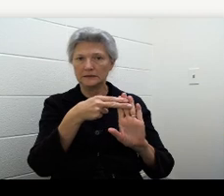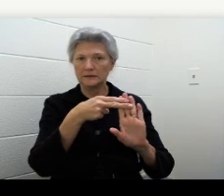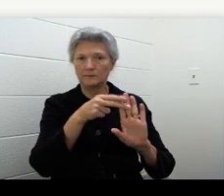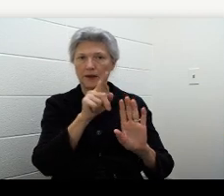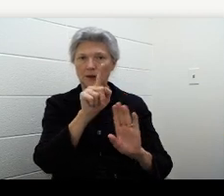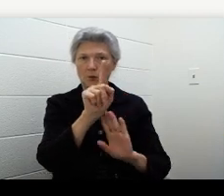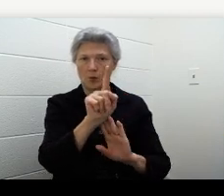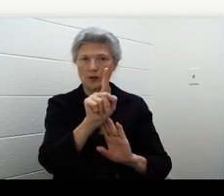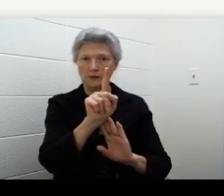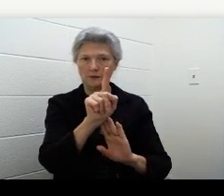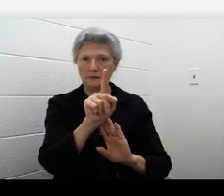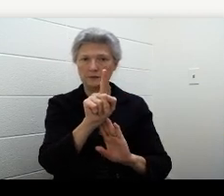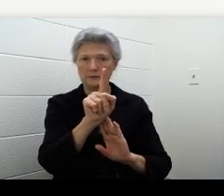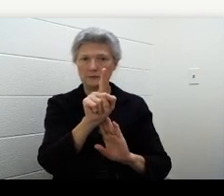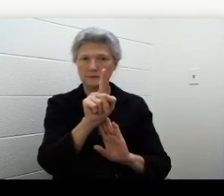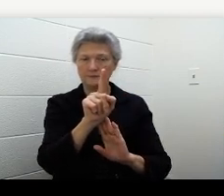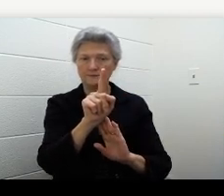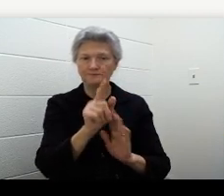box 1.